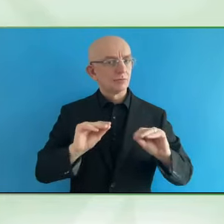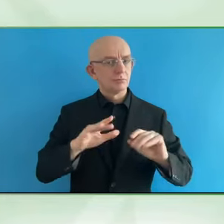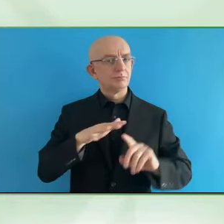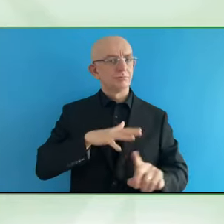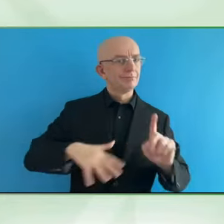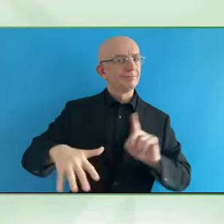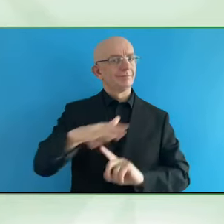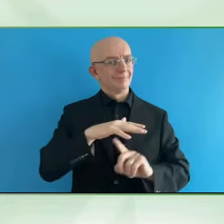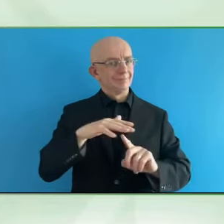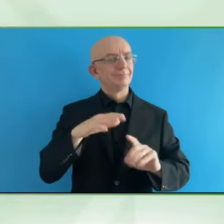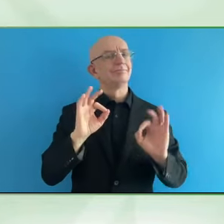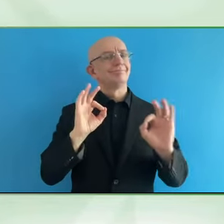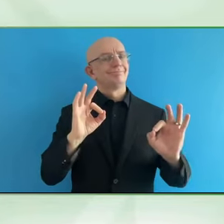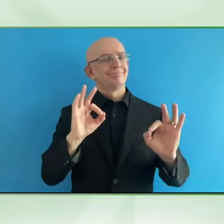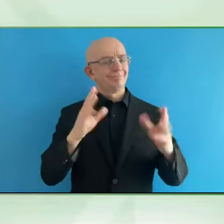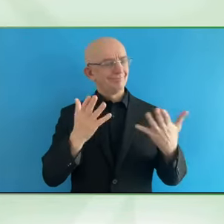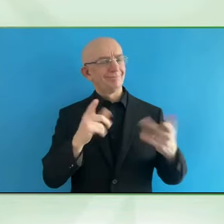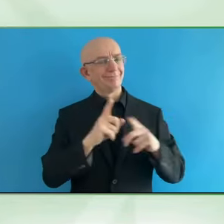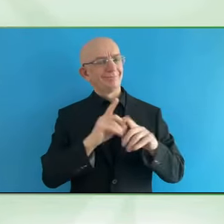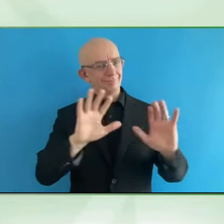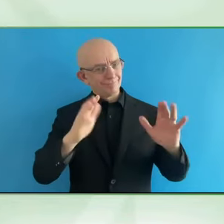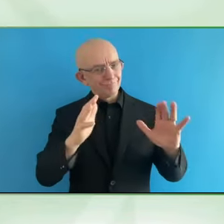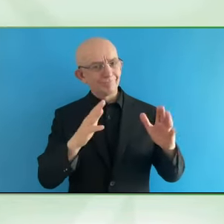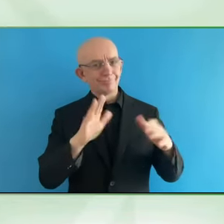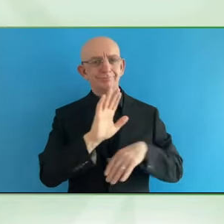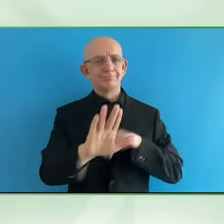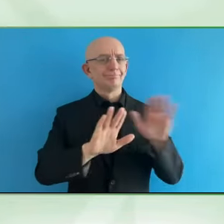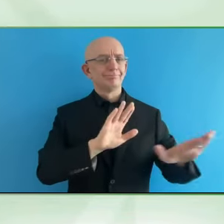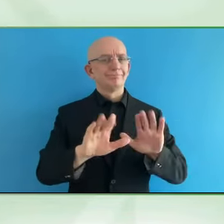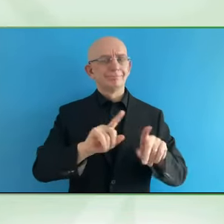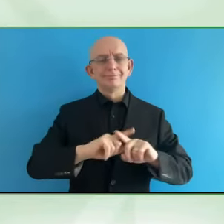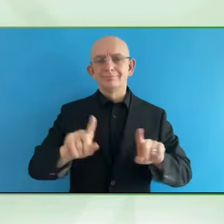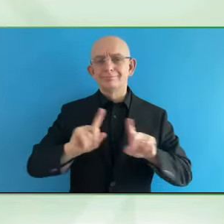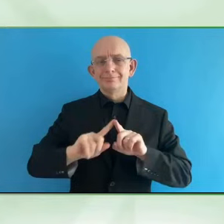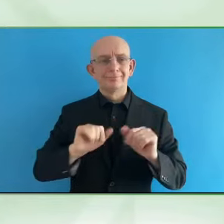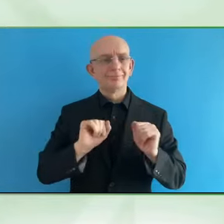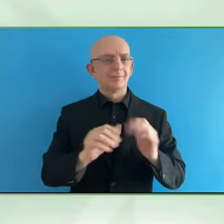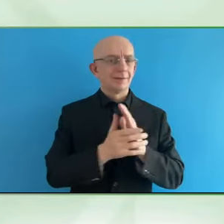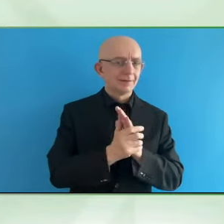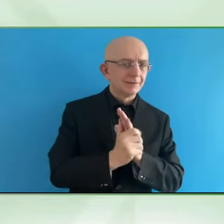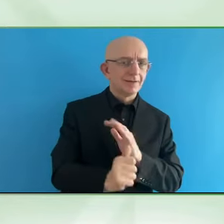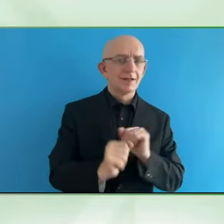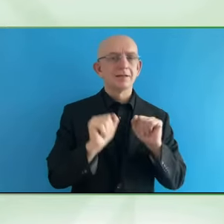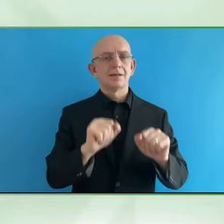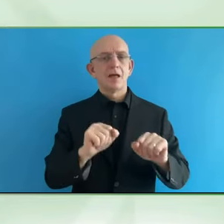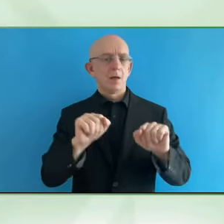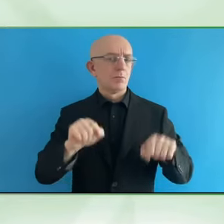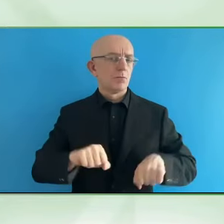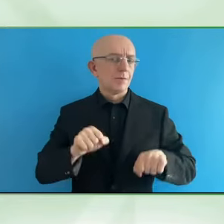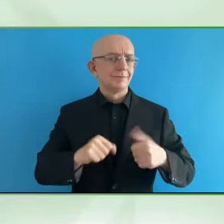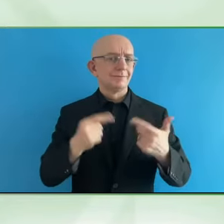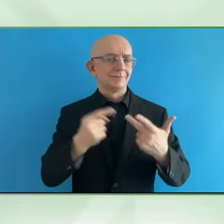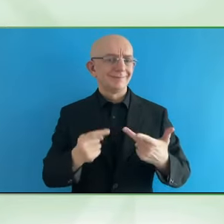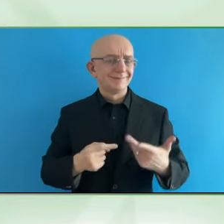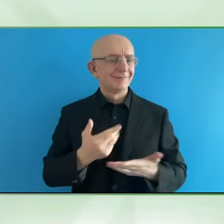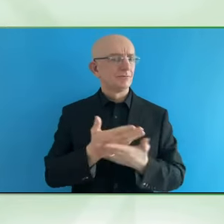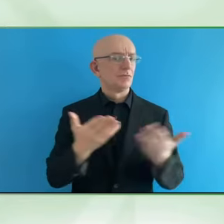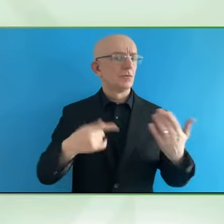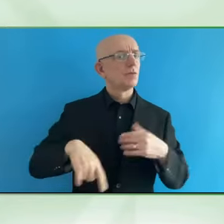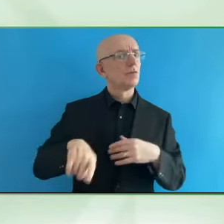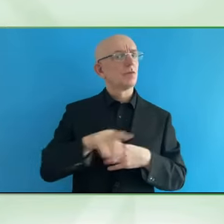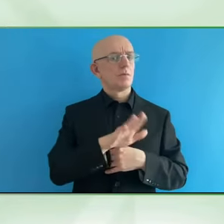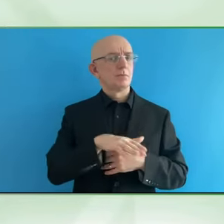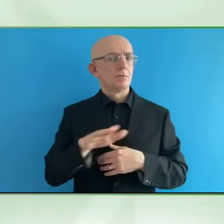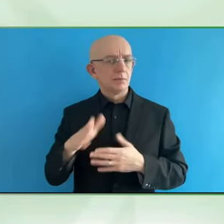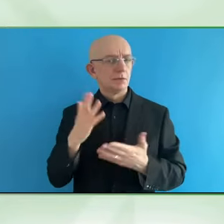or student. Promoting personalized learning. A key aspect of the